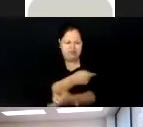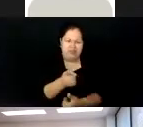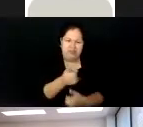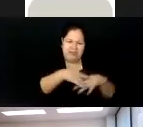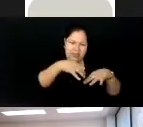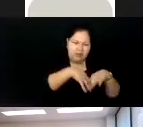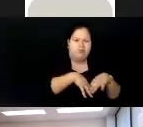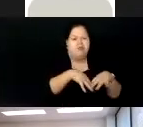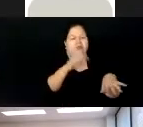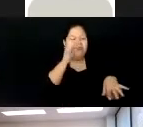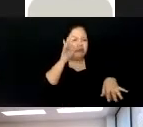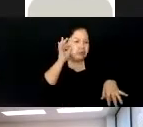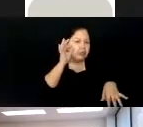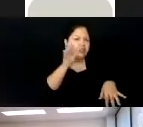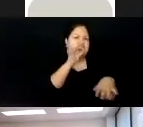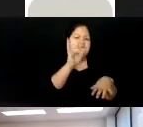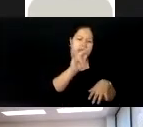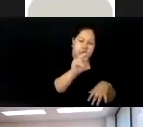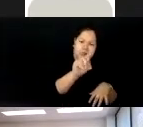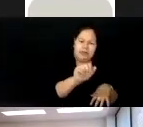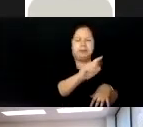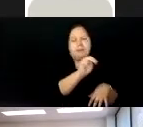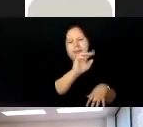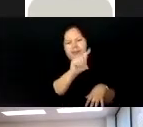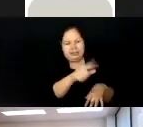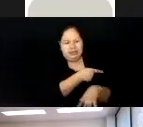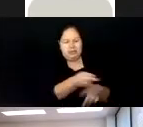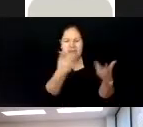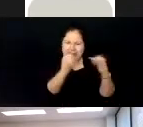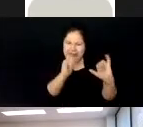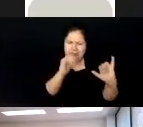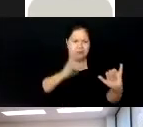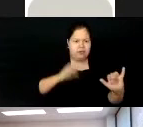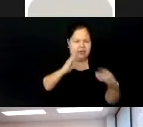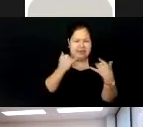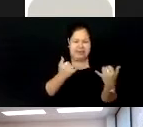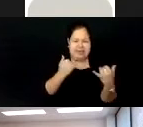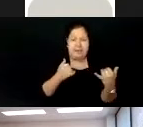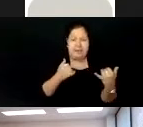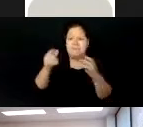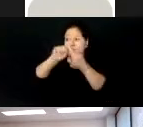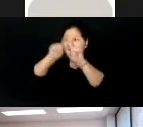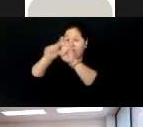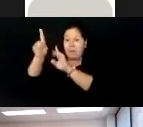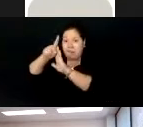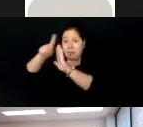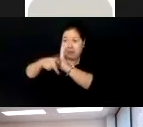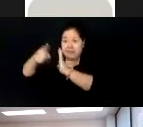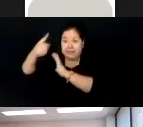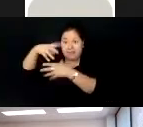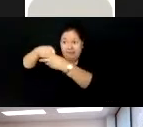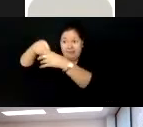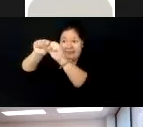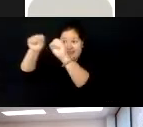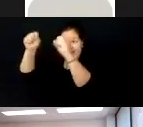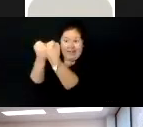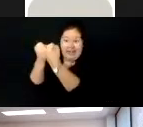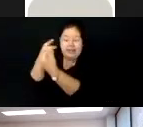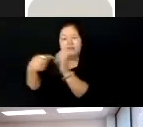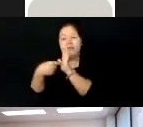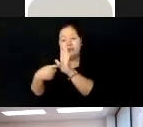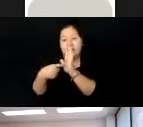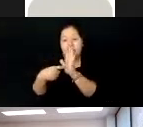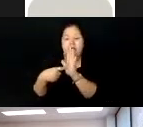Métis. Race-based and exclusionary policies at the societal level, like the